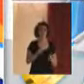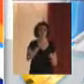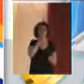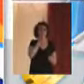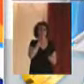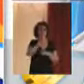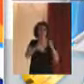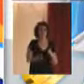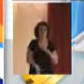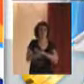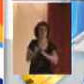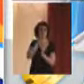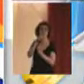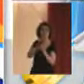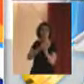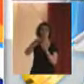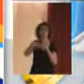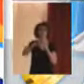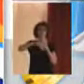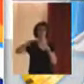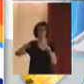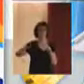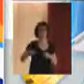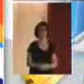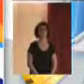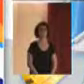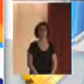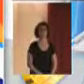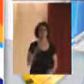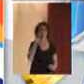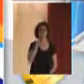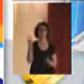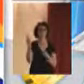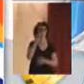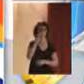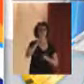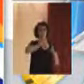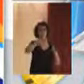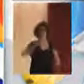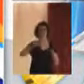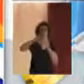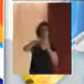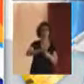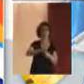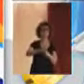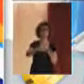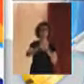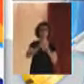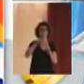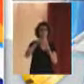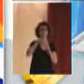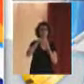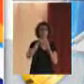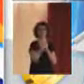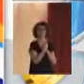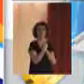managed by the practitioners, and then a graphic and a report is generated. This is a graph